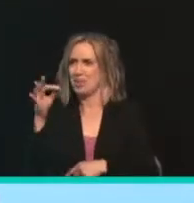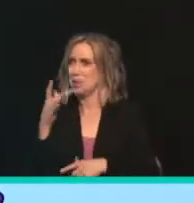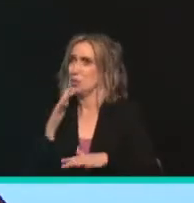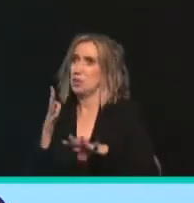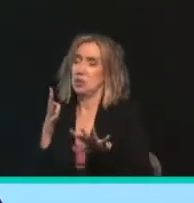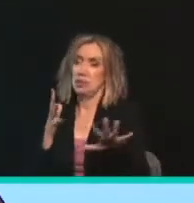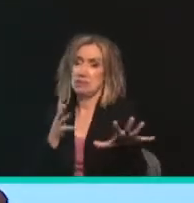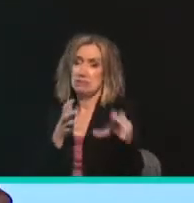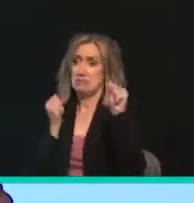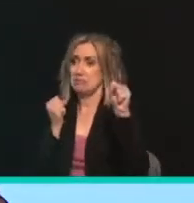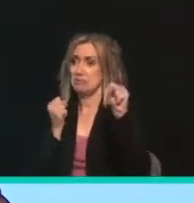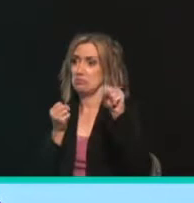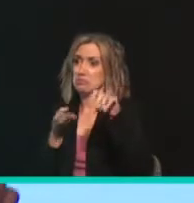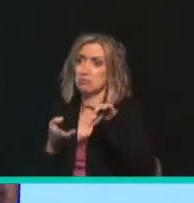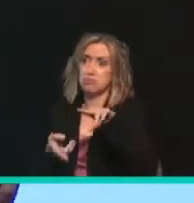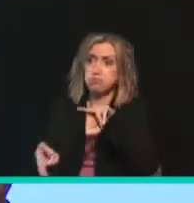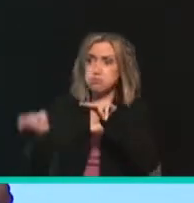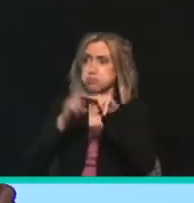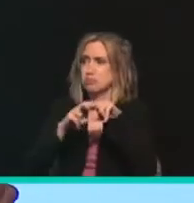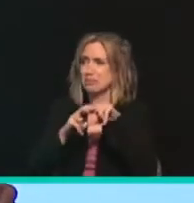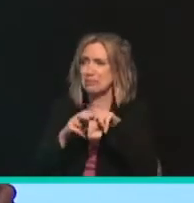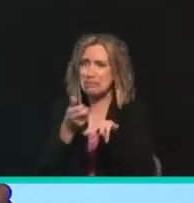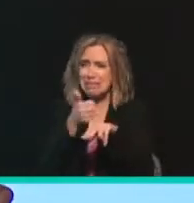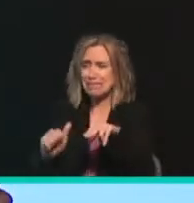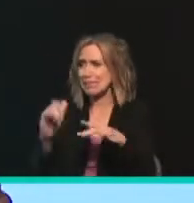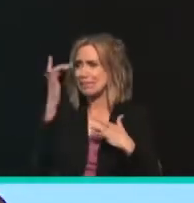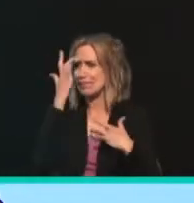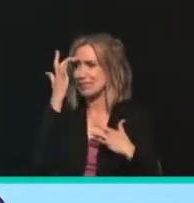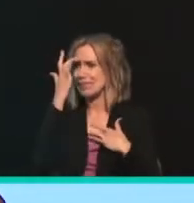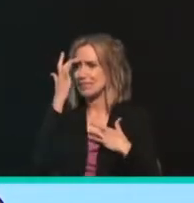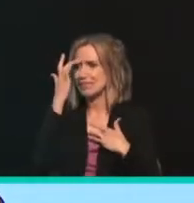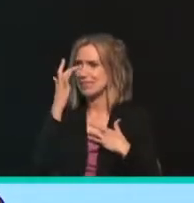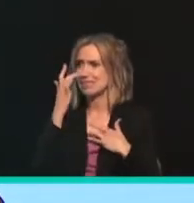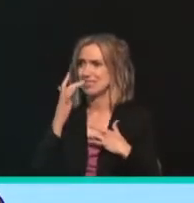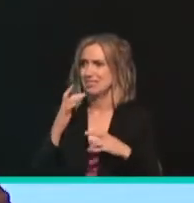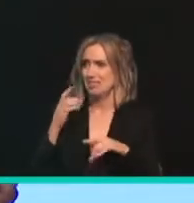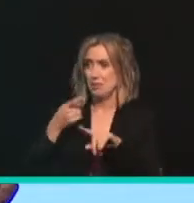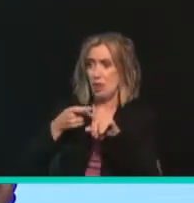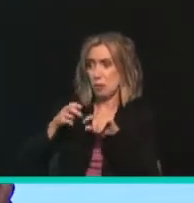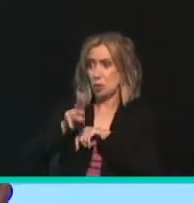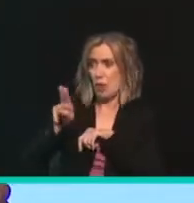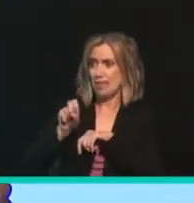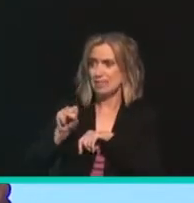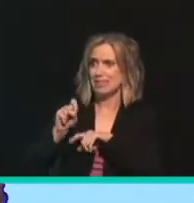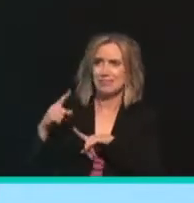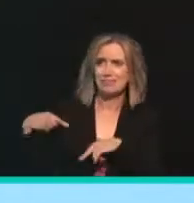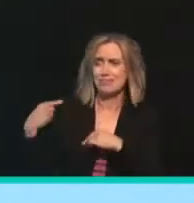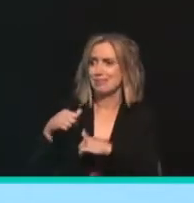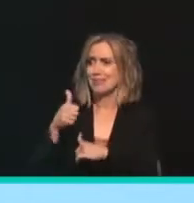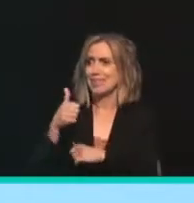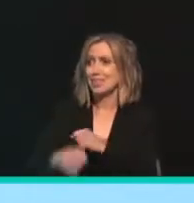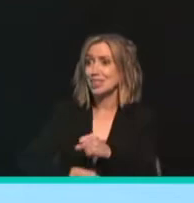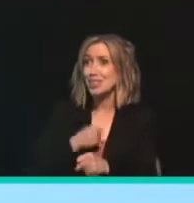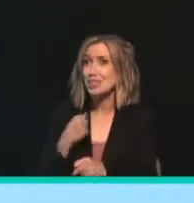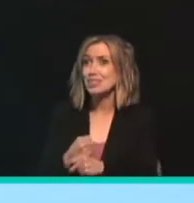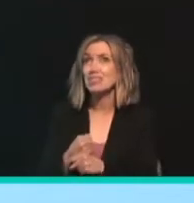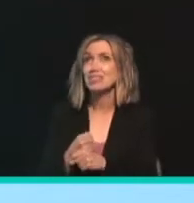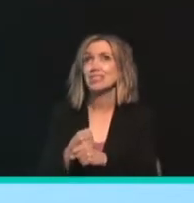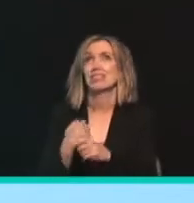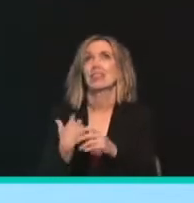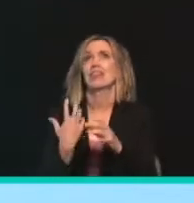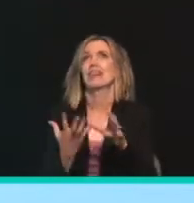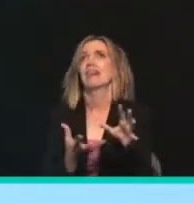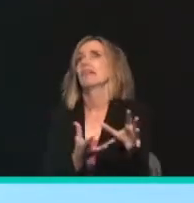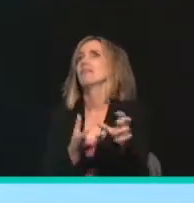ever for any disease in the history of health statistics in the United States over a decade. So the